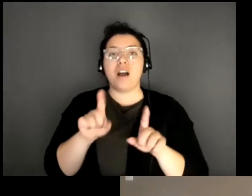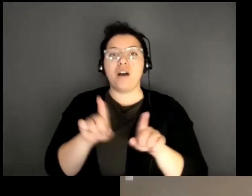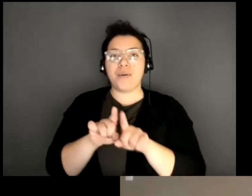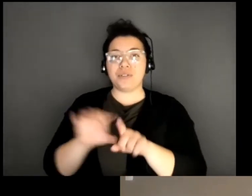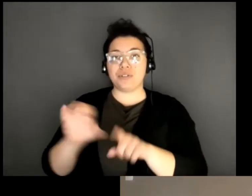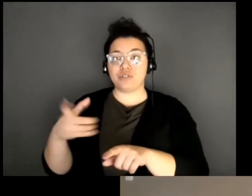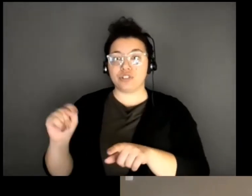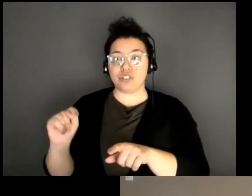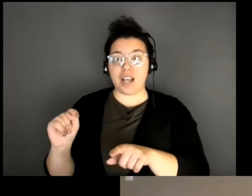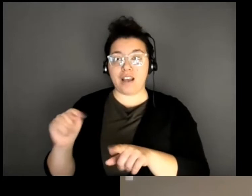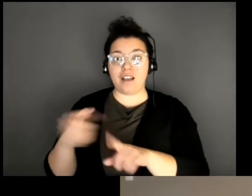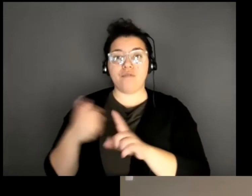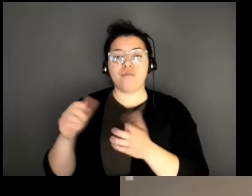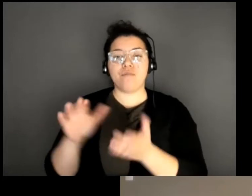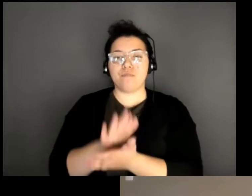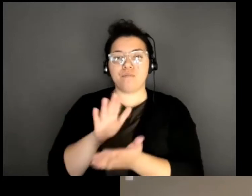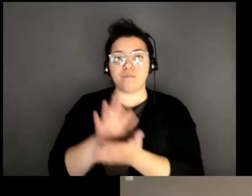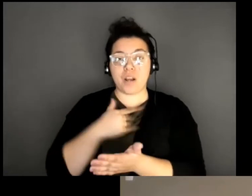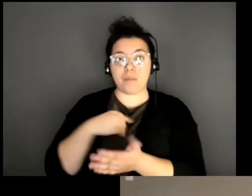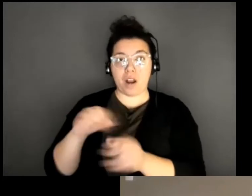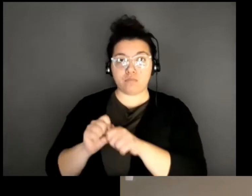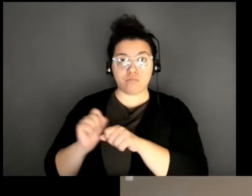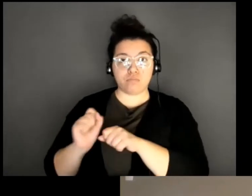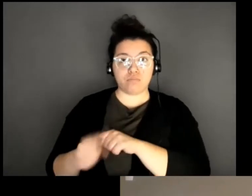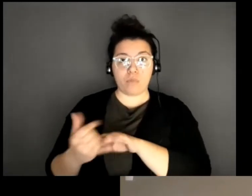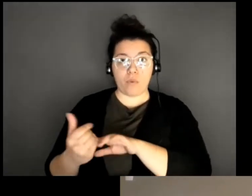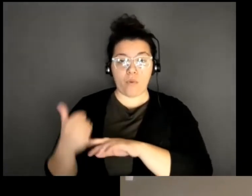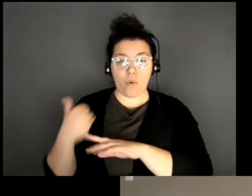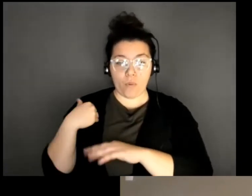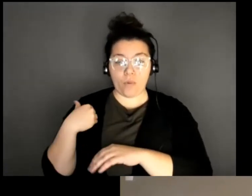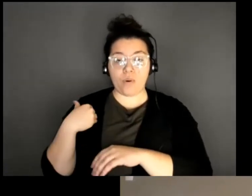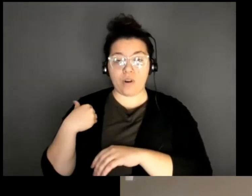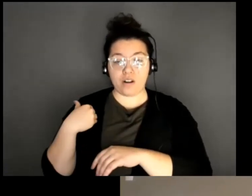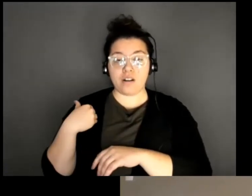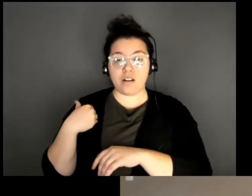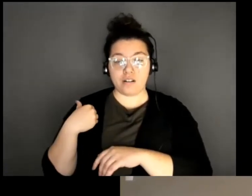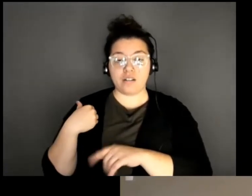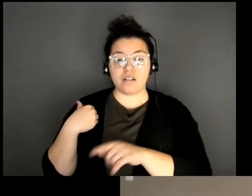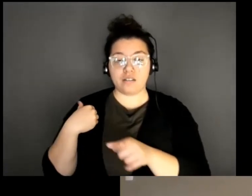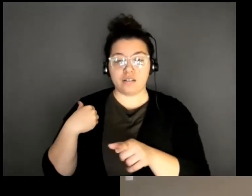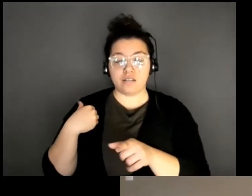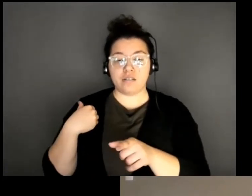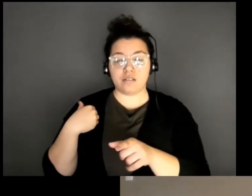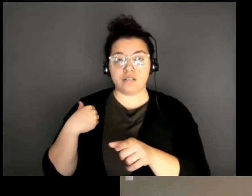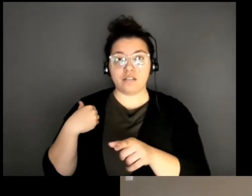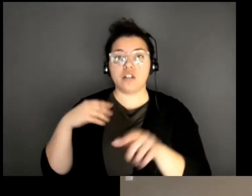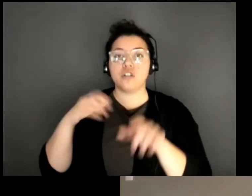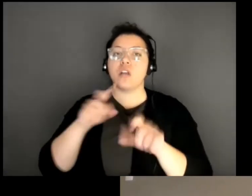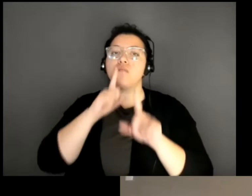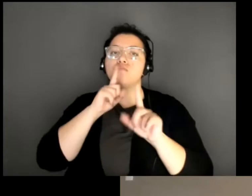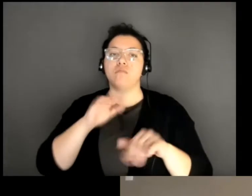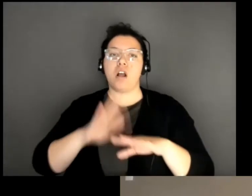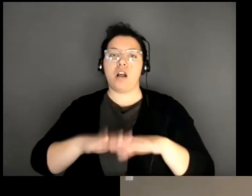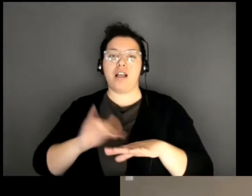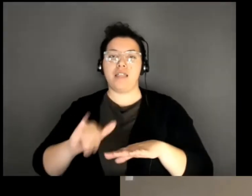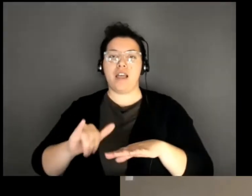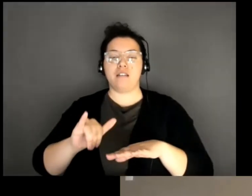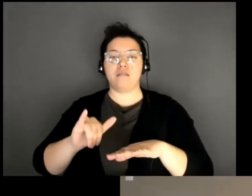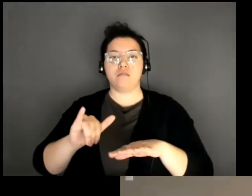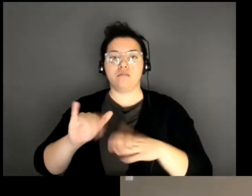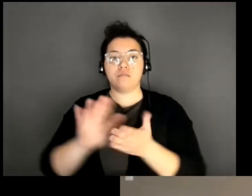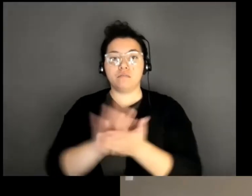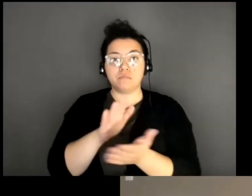our worksheet that I passed out beforehand. Here's a question you could answer on our worksheet or also in your